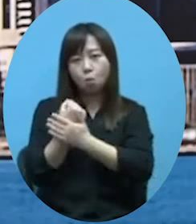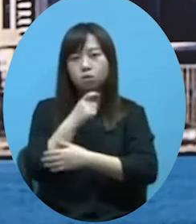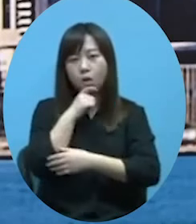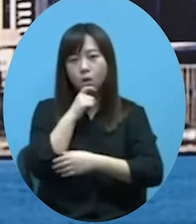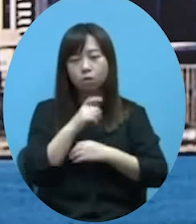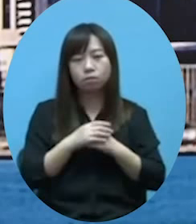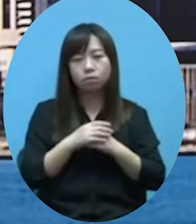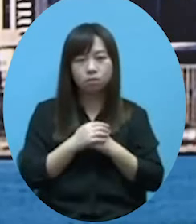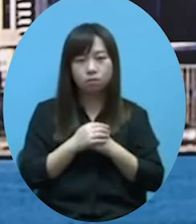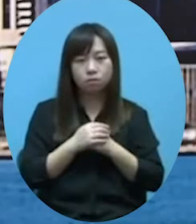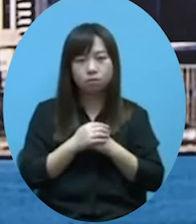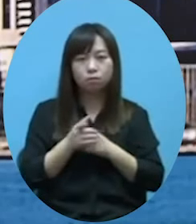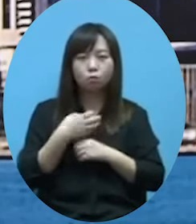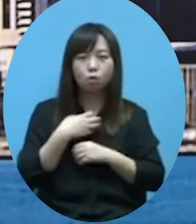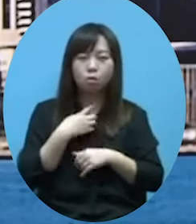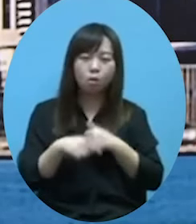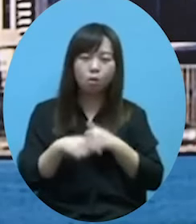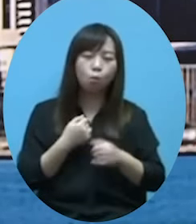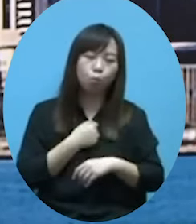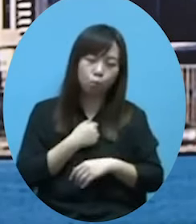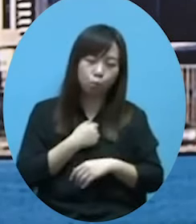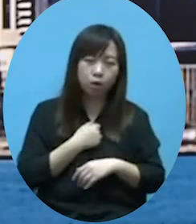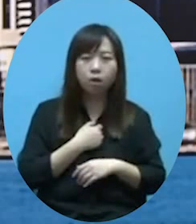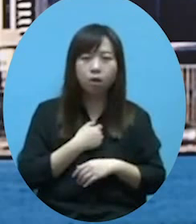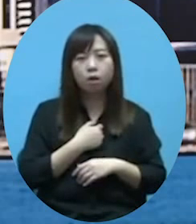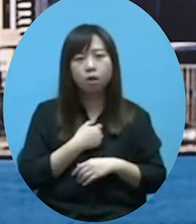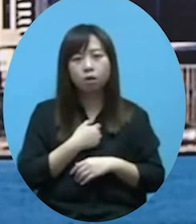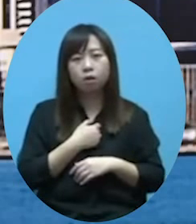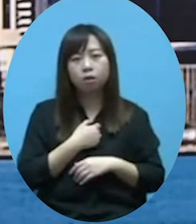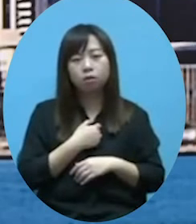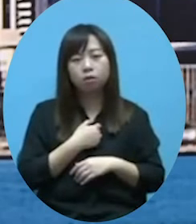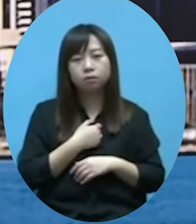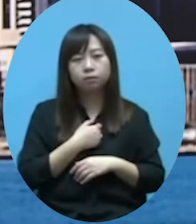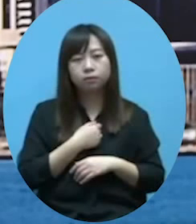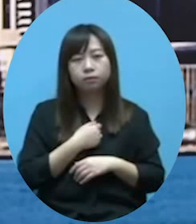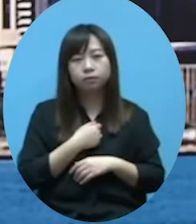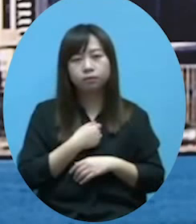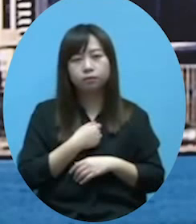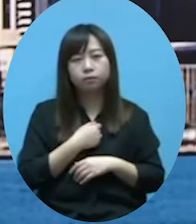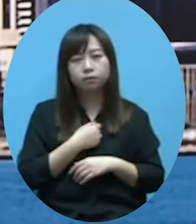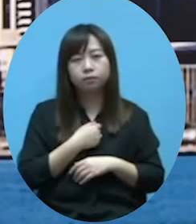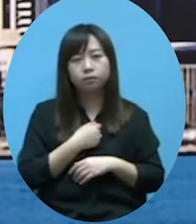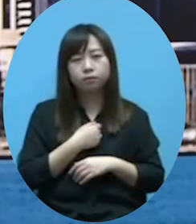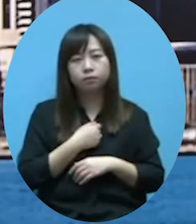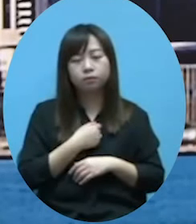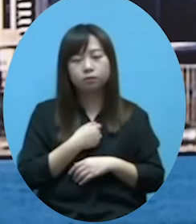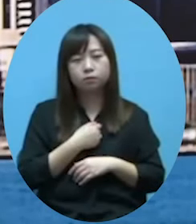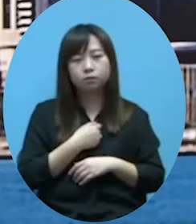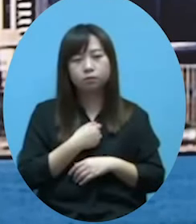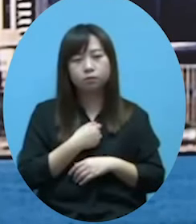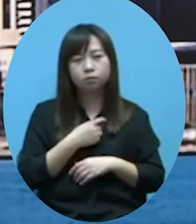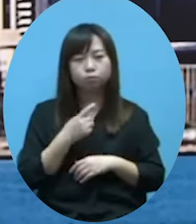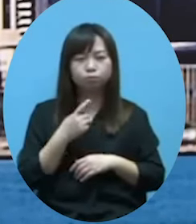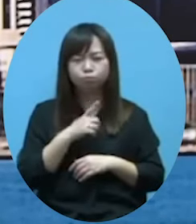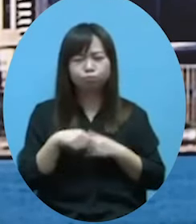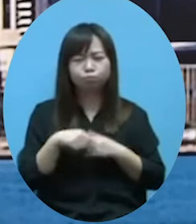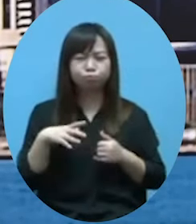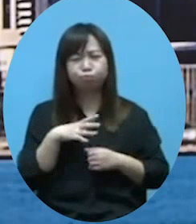malaise and generalI mean poor conditionthat's why we consider her onset of symptoms